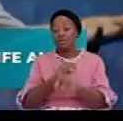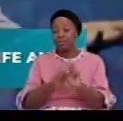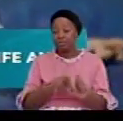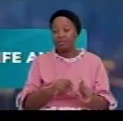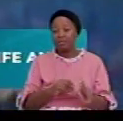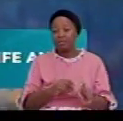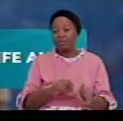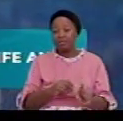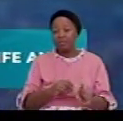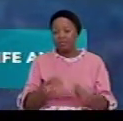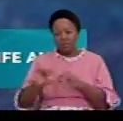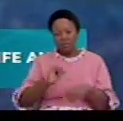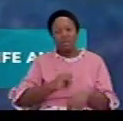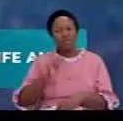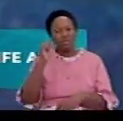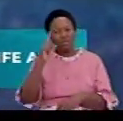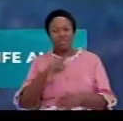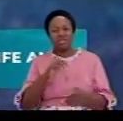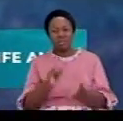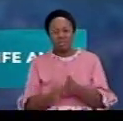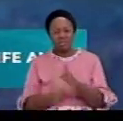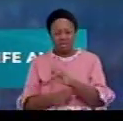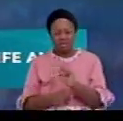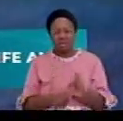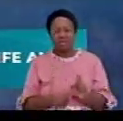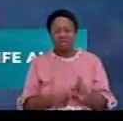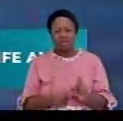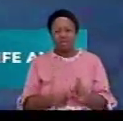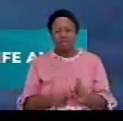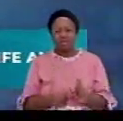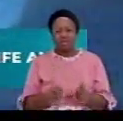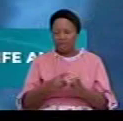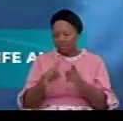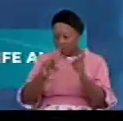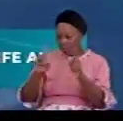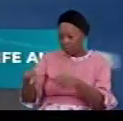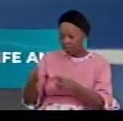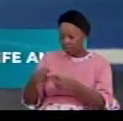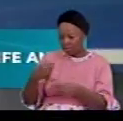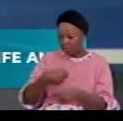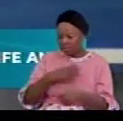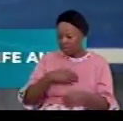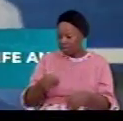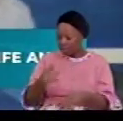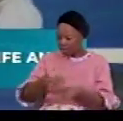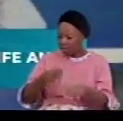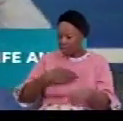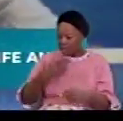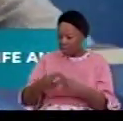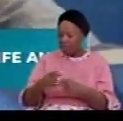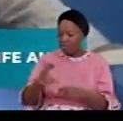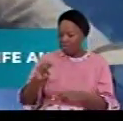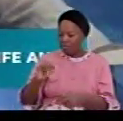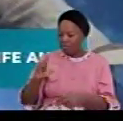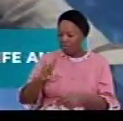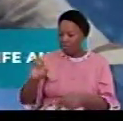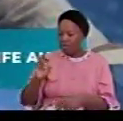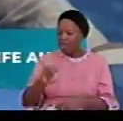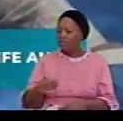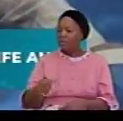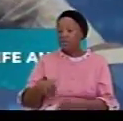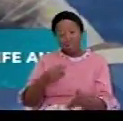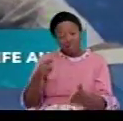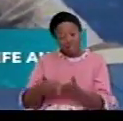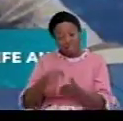Do I understand that? He'll come to me and say, William, this is as simple as A,